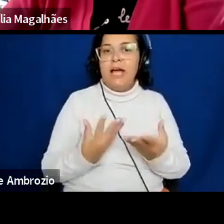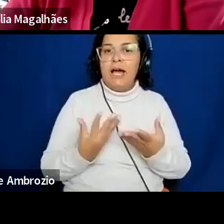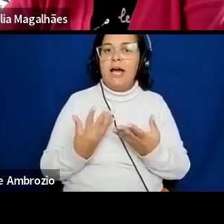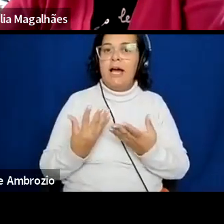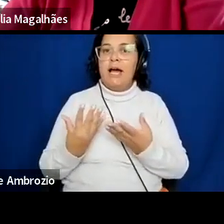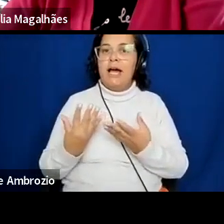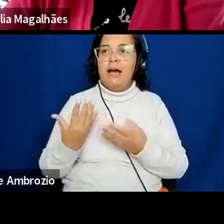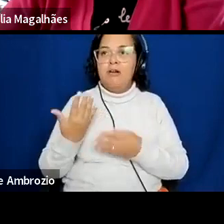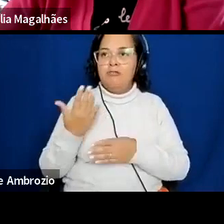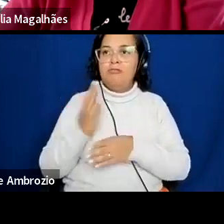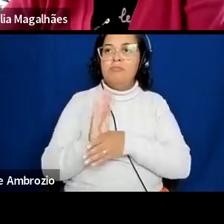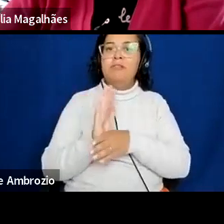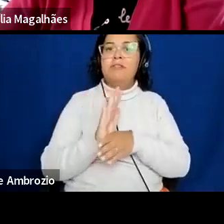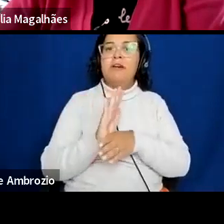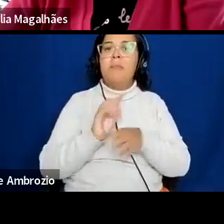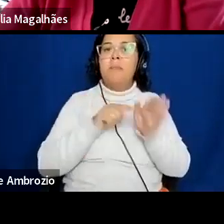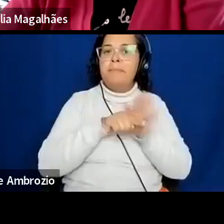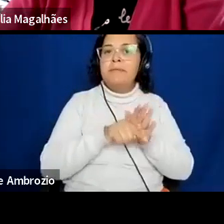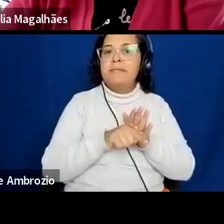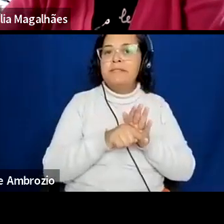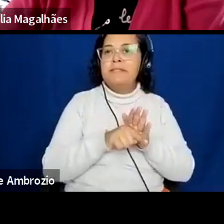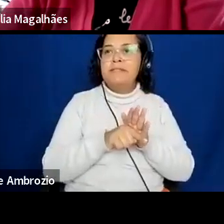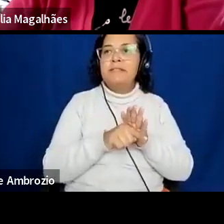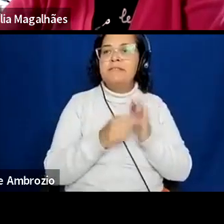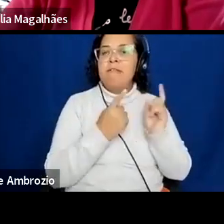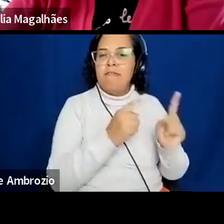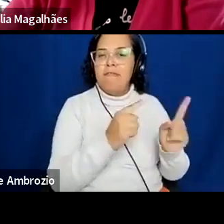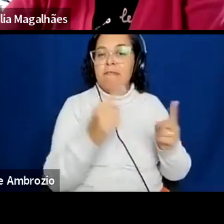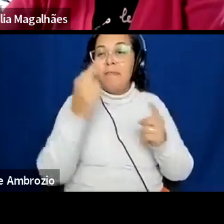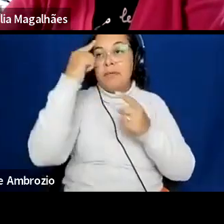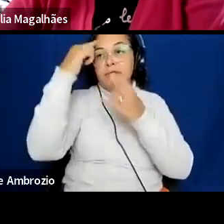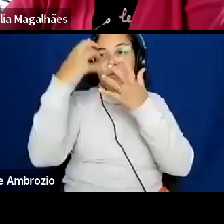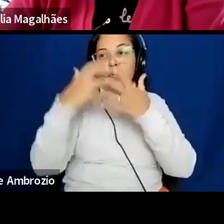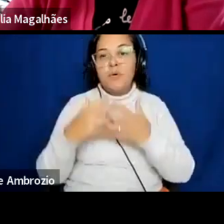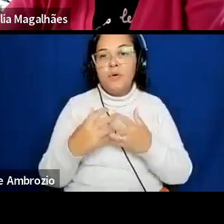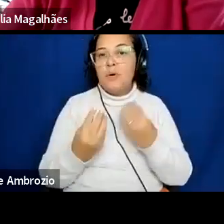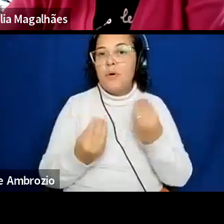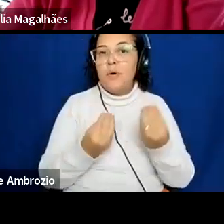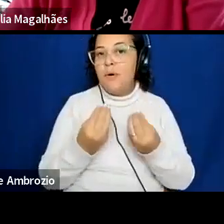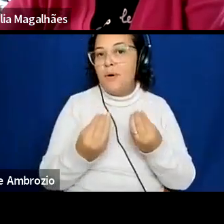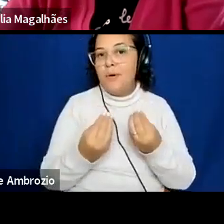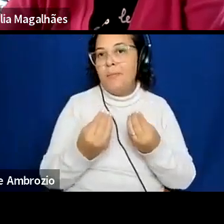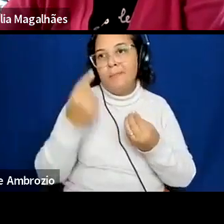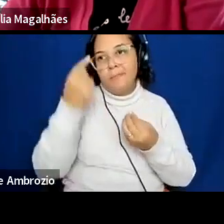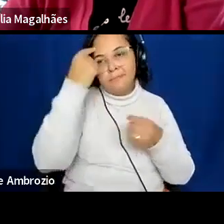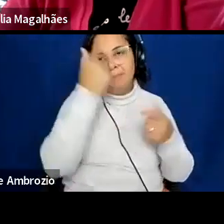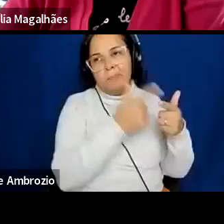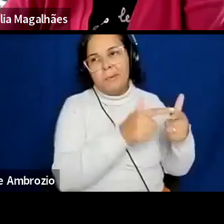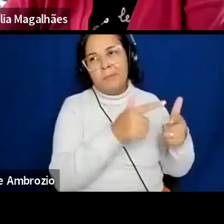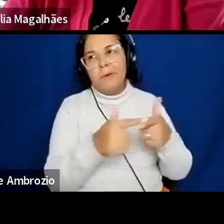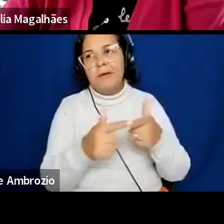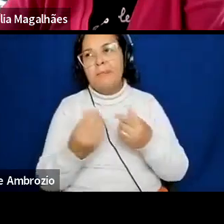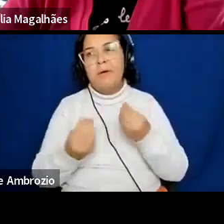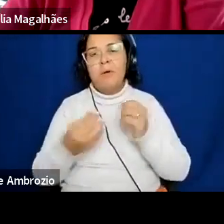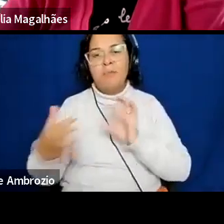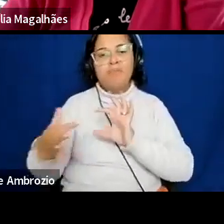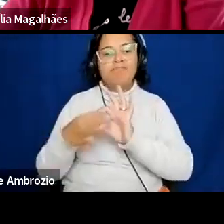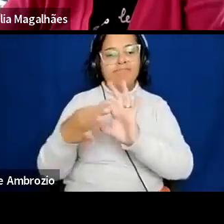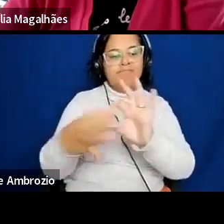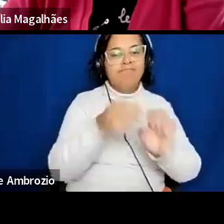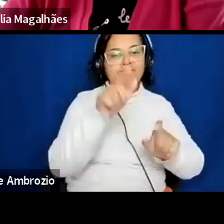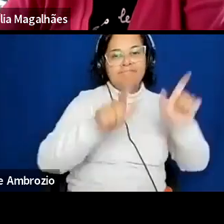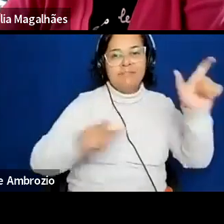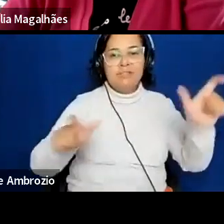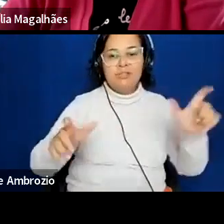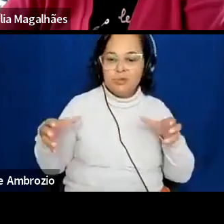those problems or to getting involved with others to think about those problems, even